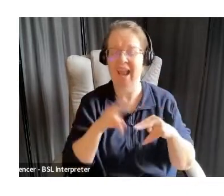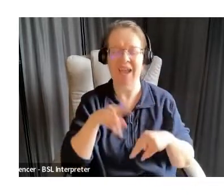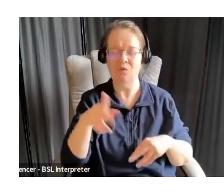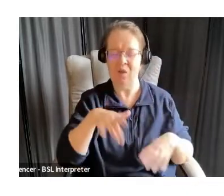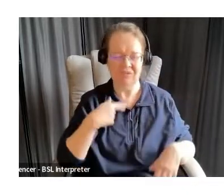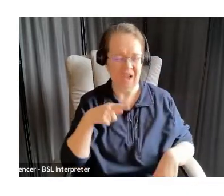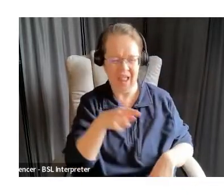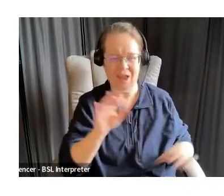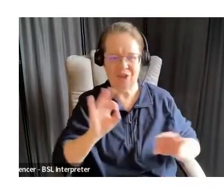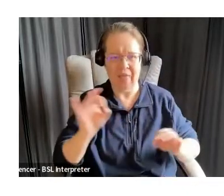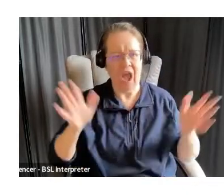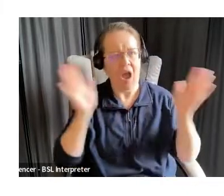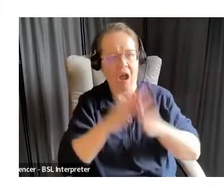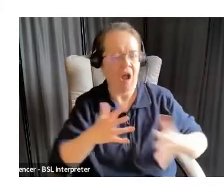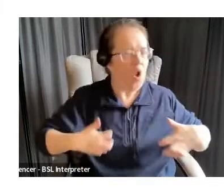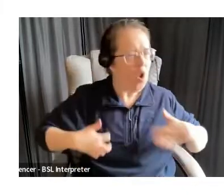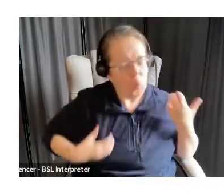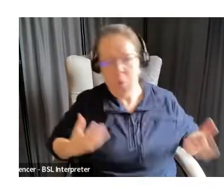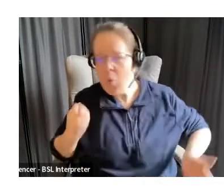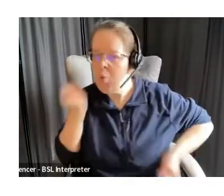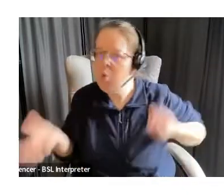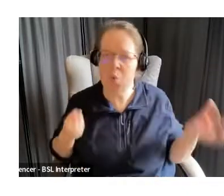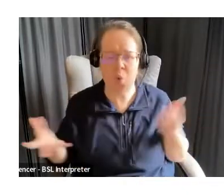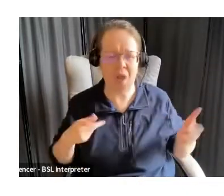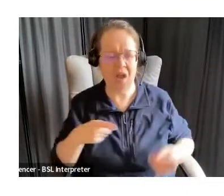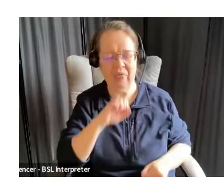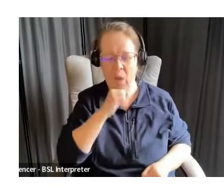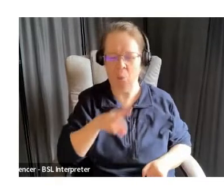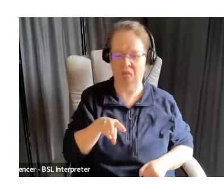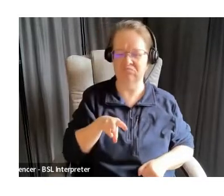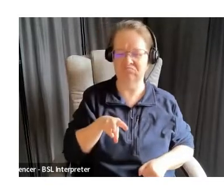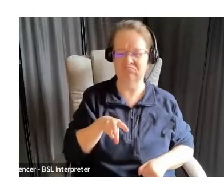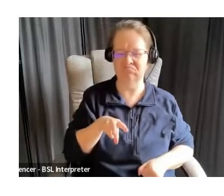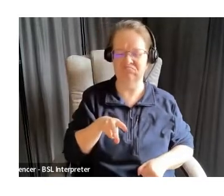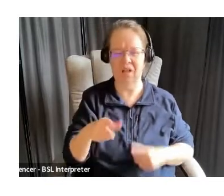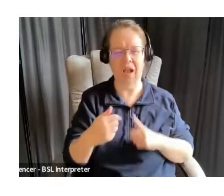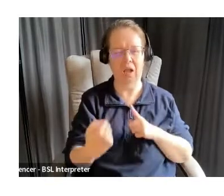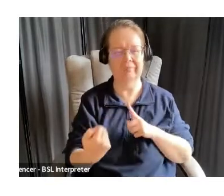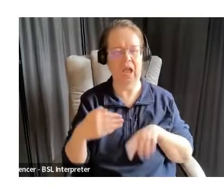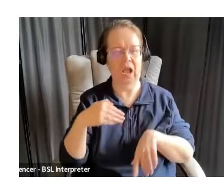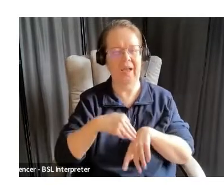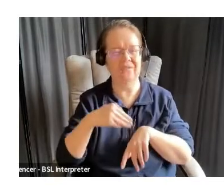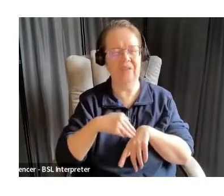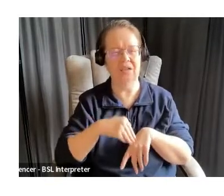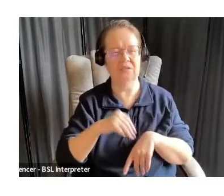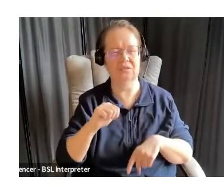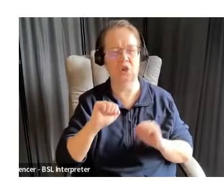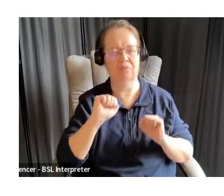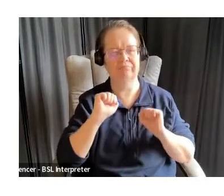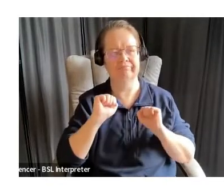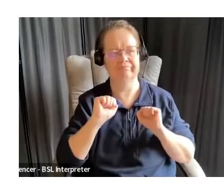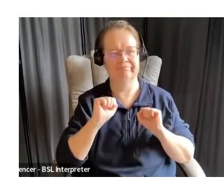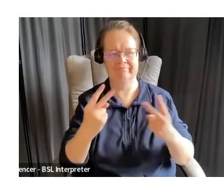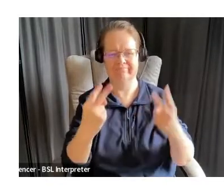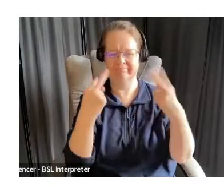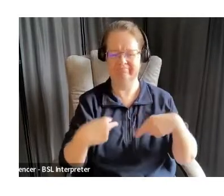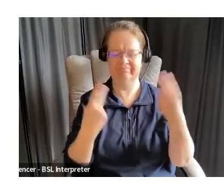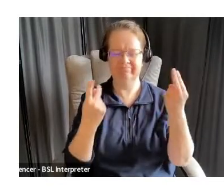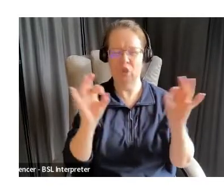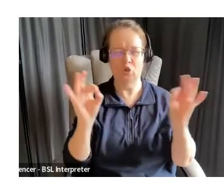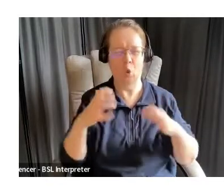projecting enthusiasm, that may impact how they perceive